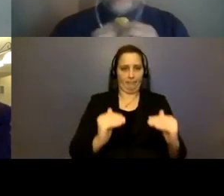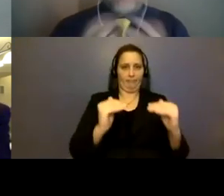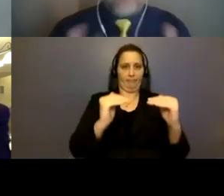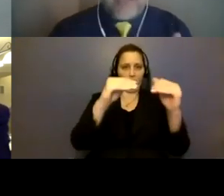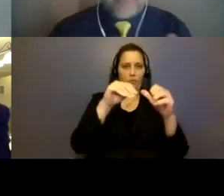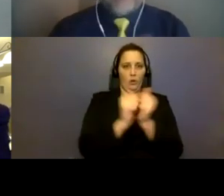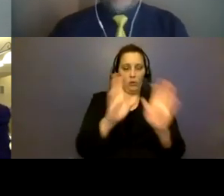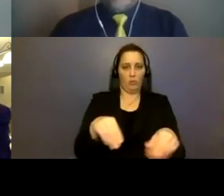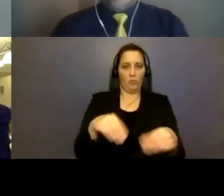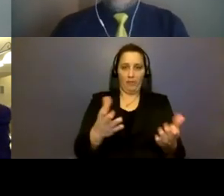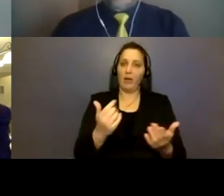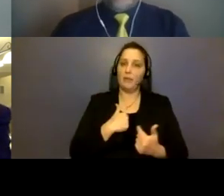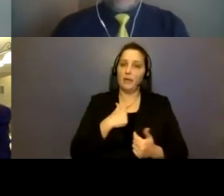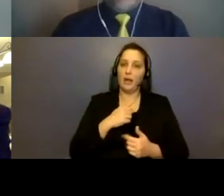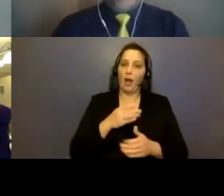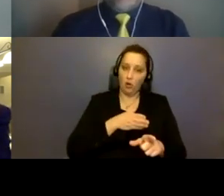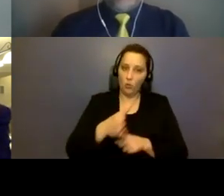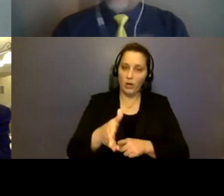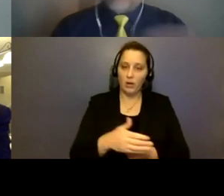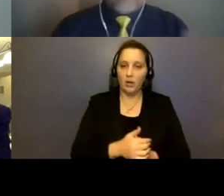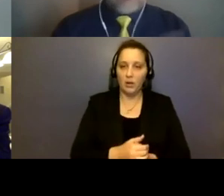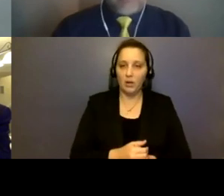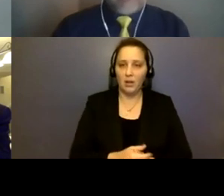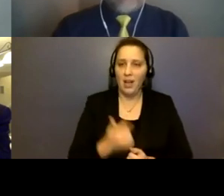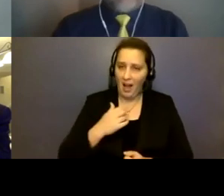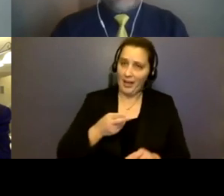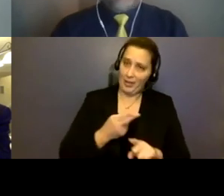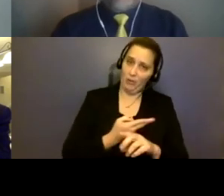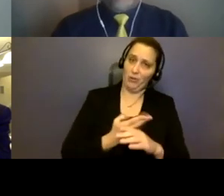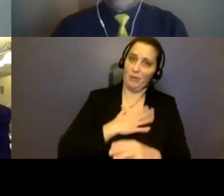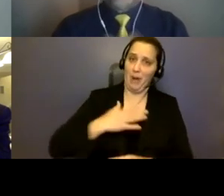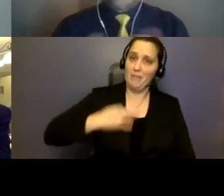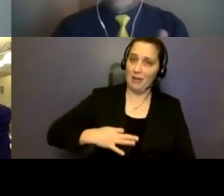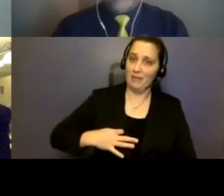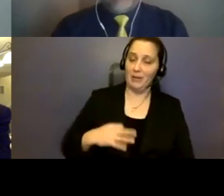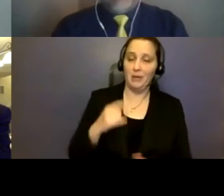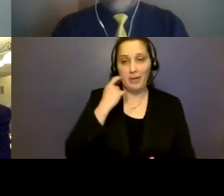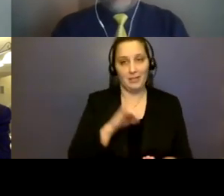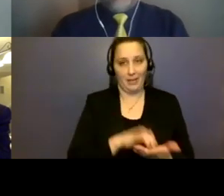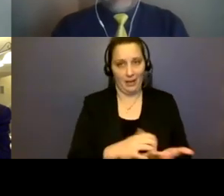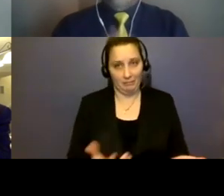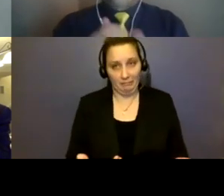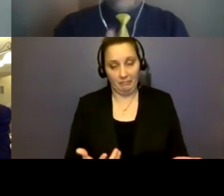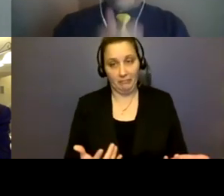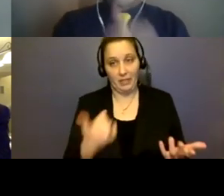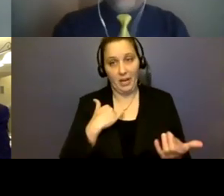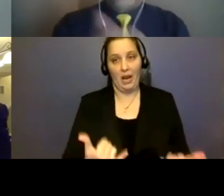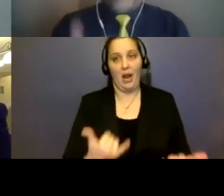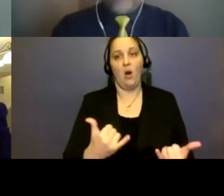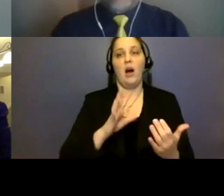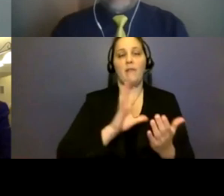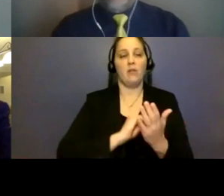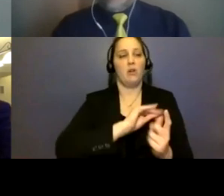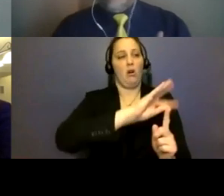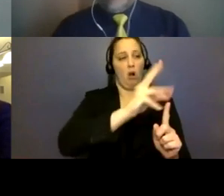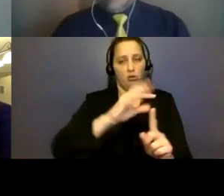to provide me a career. And I used it to my benefit. Because of it, I've learned of other